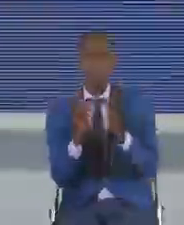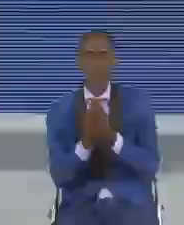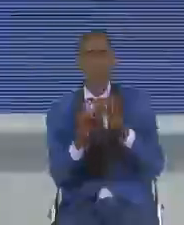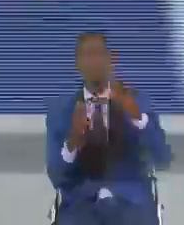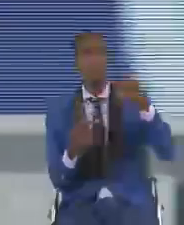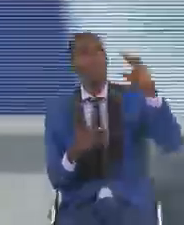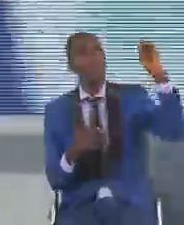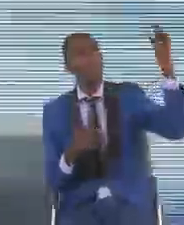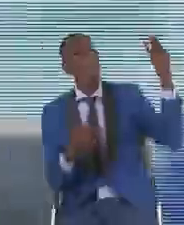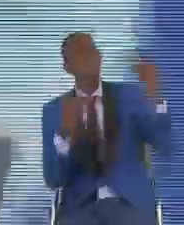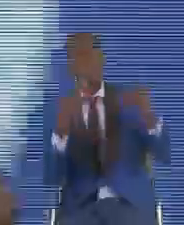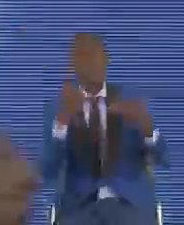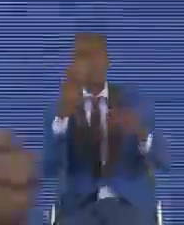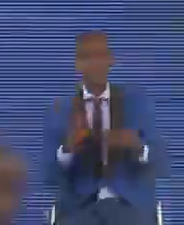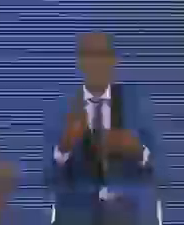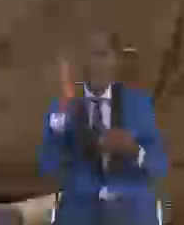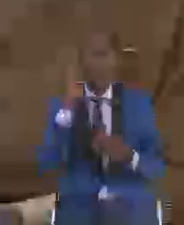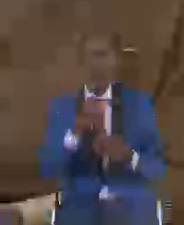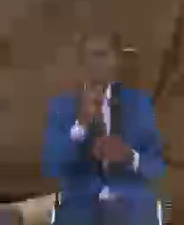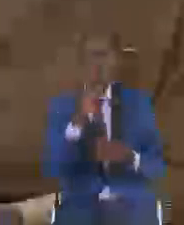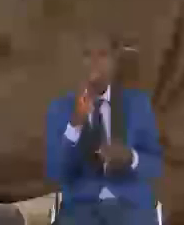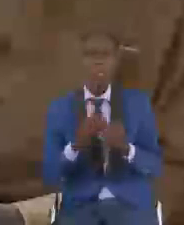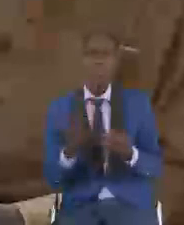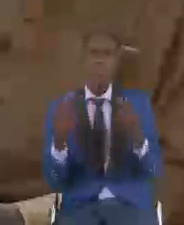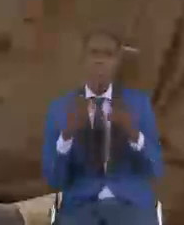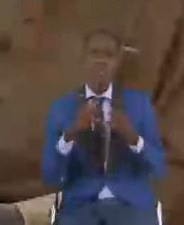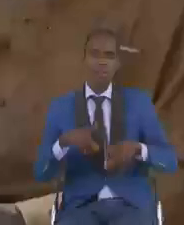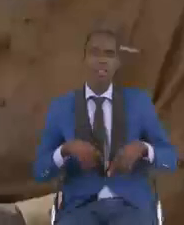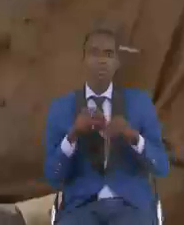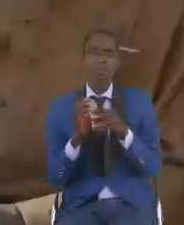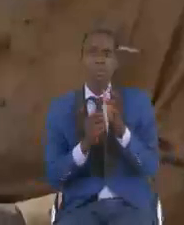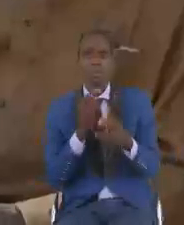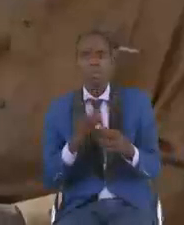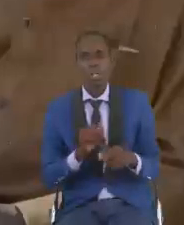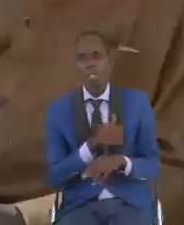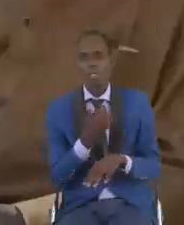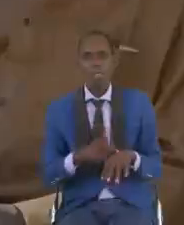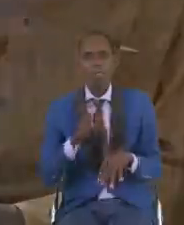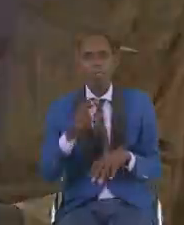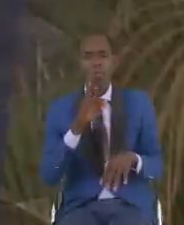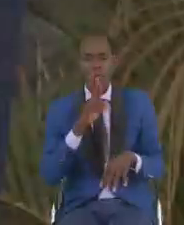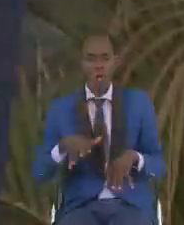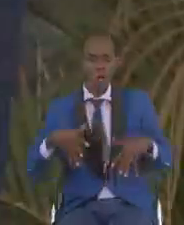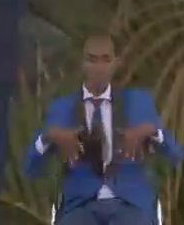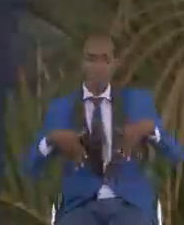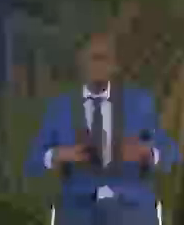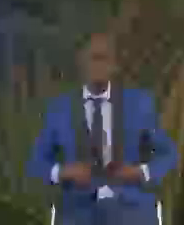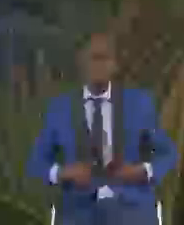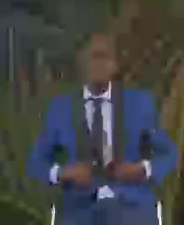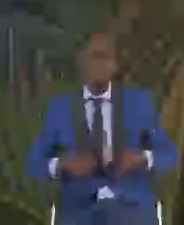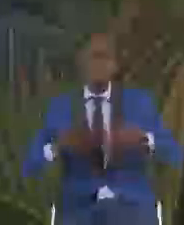of God will not be in vain in your life. And whenever you are tired, lean on